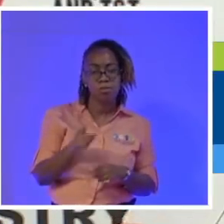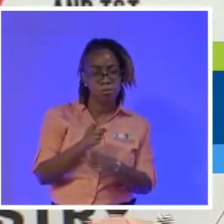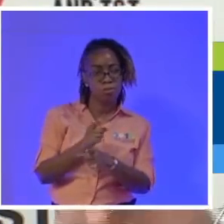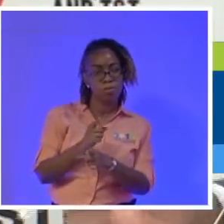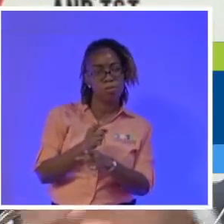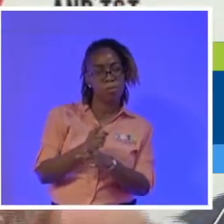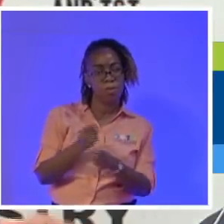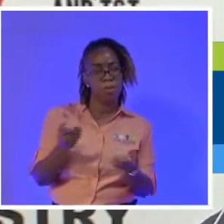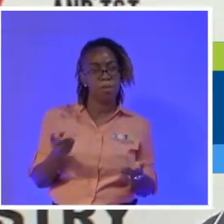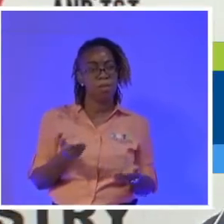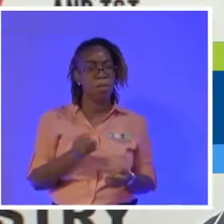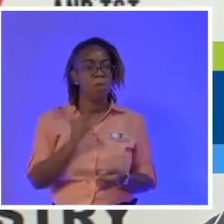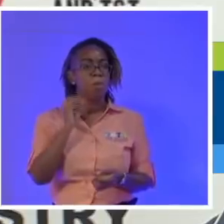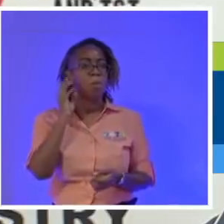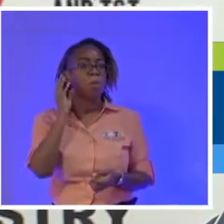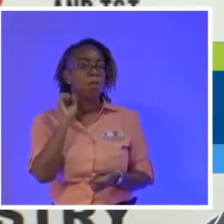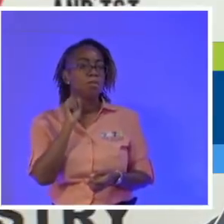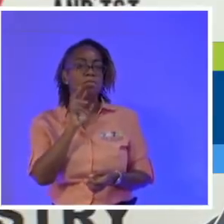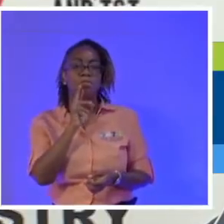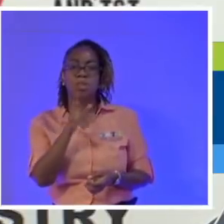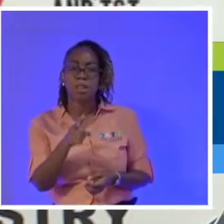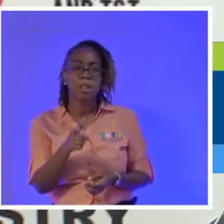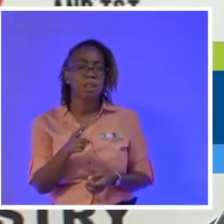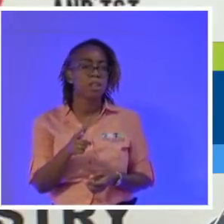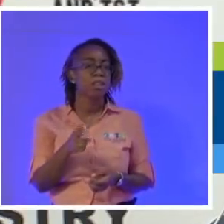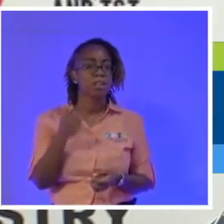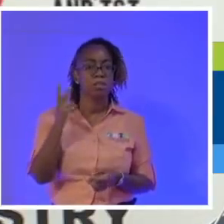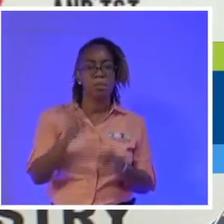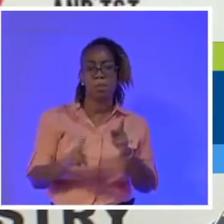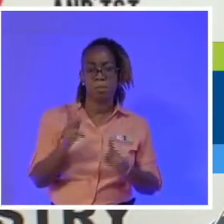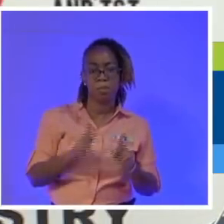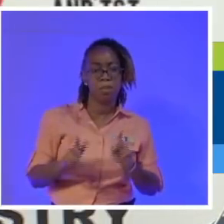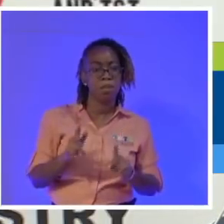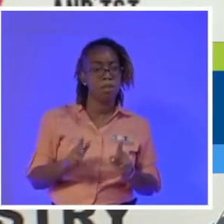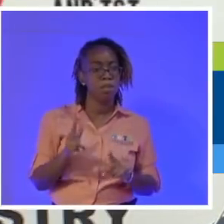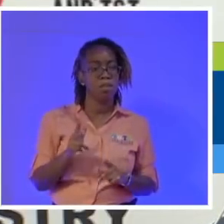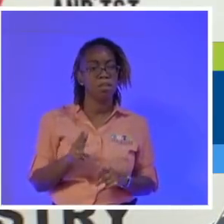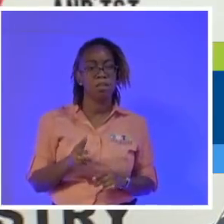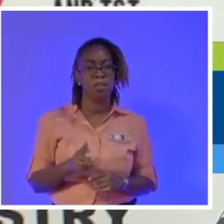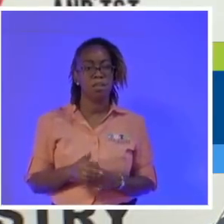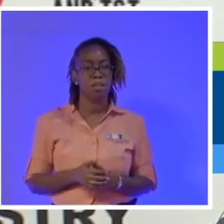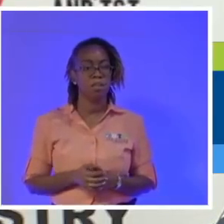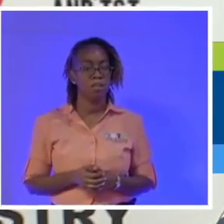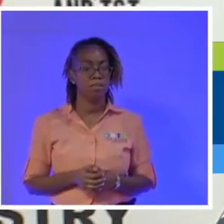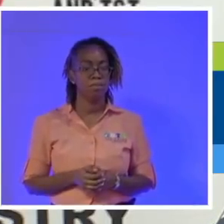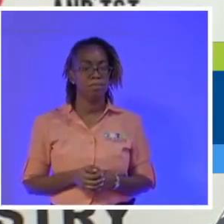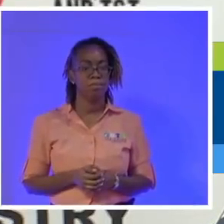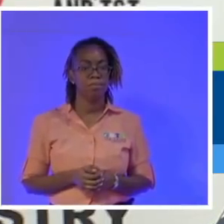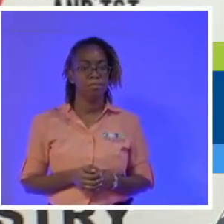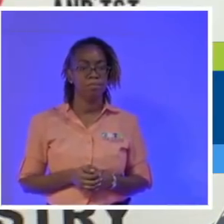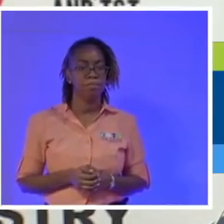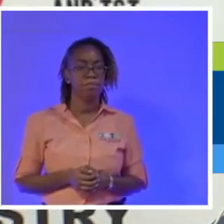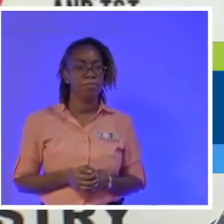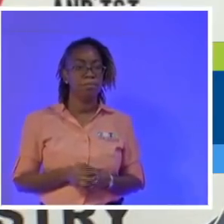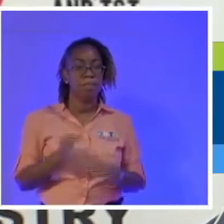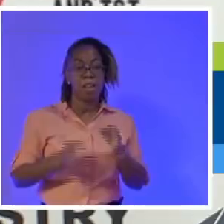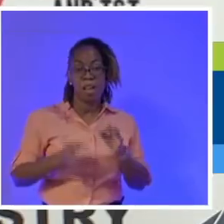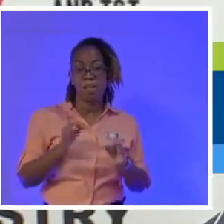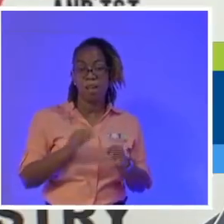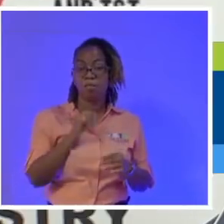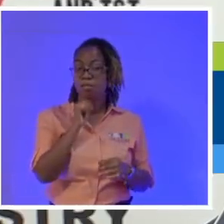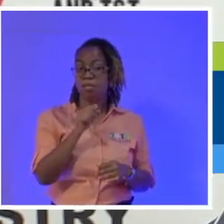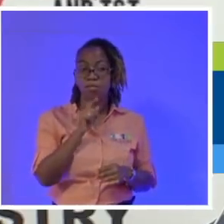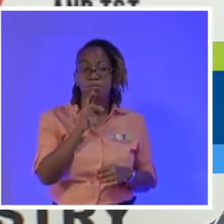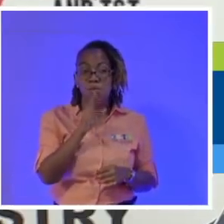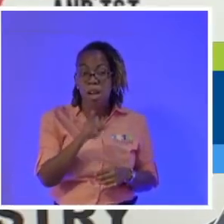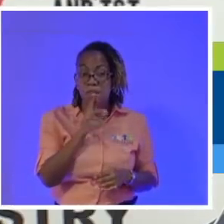genuine or not? So first of all, if it is genuine, we express our concerns, but we have no way of